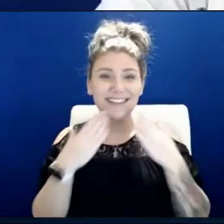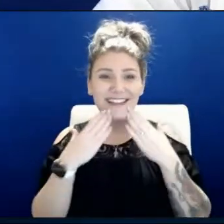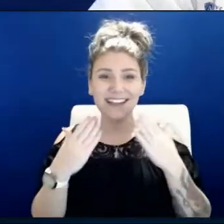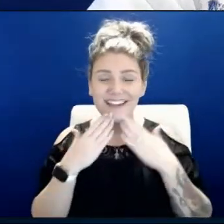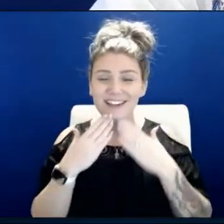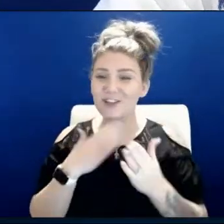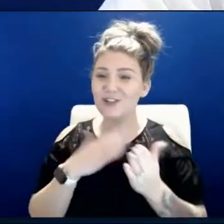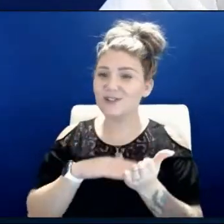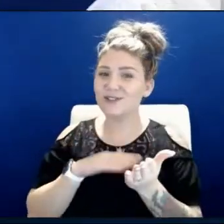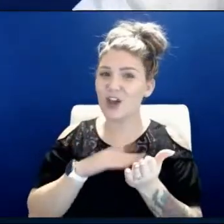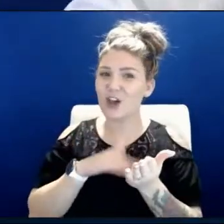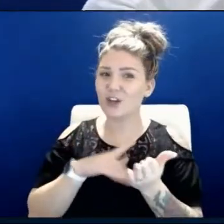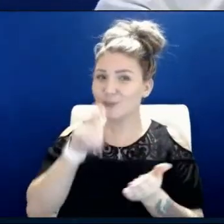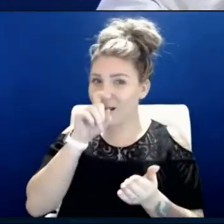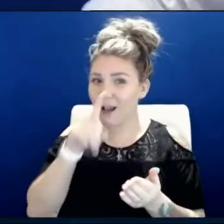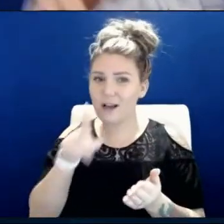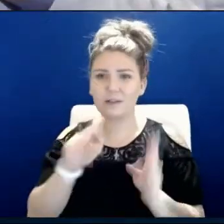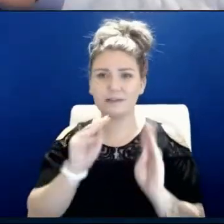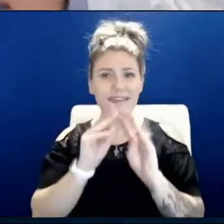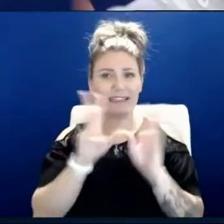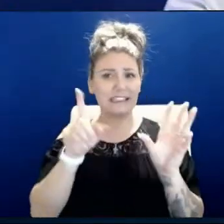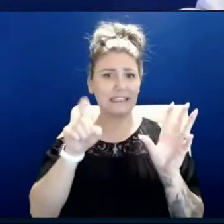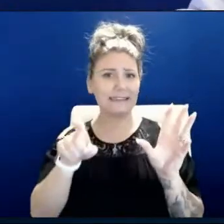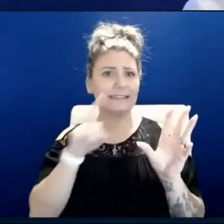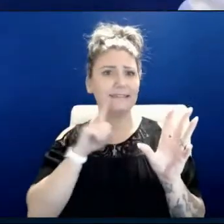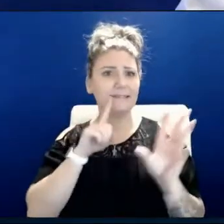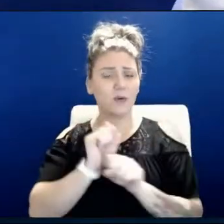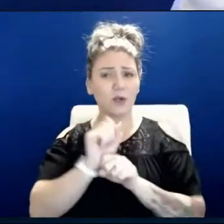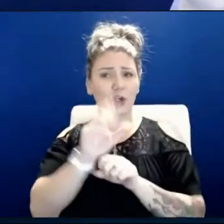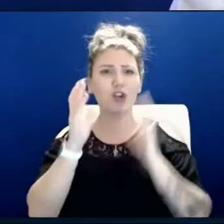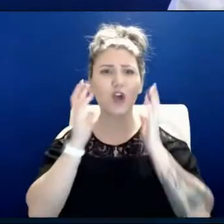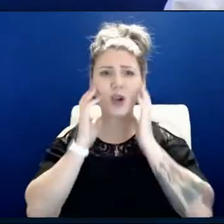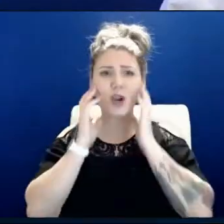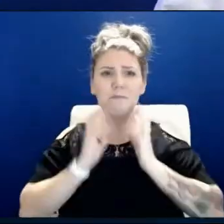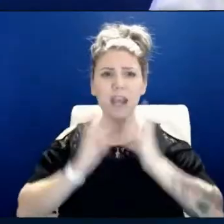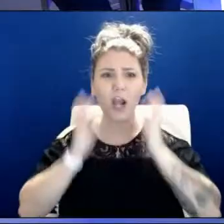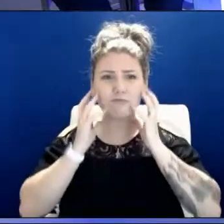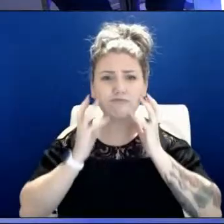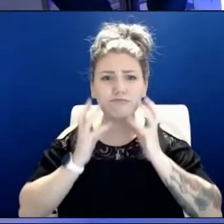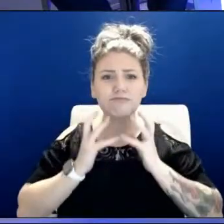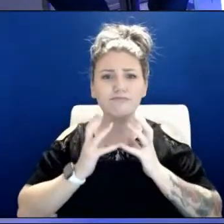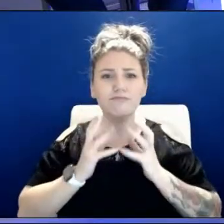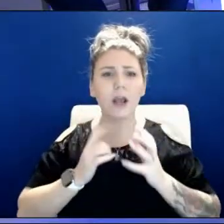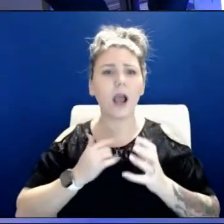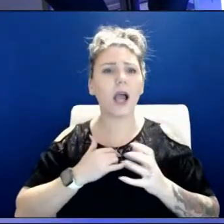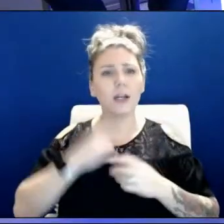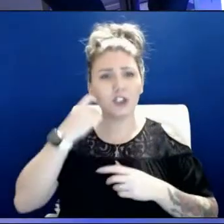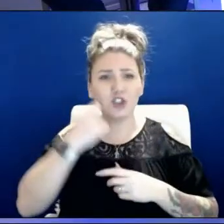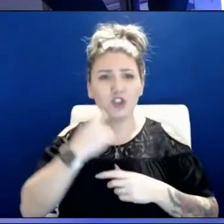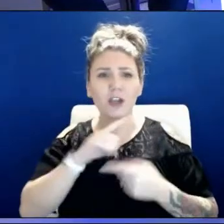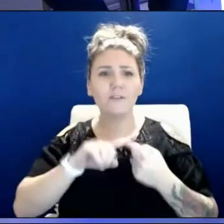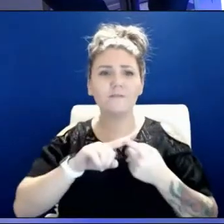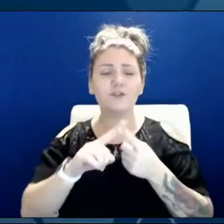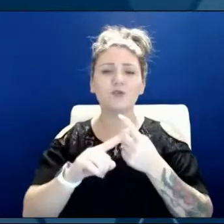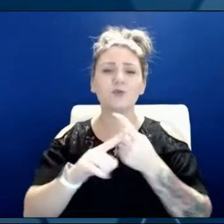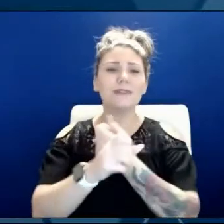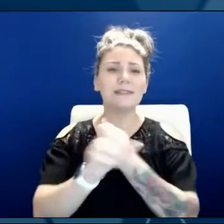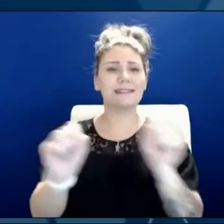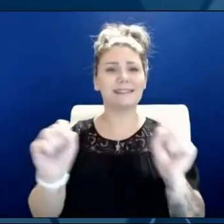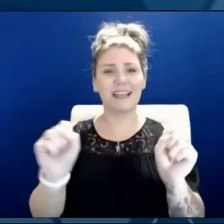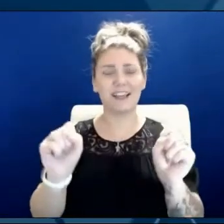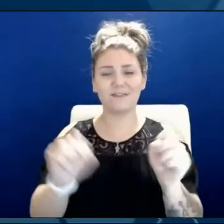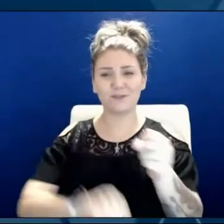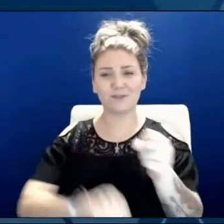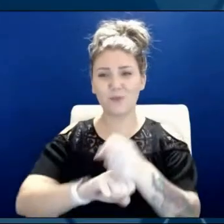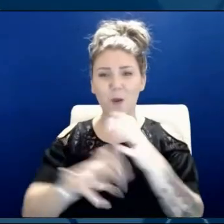you clearly need to work on your beard growth, because the rest of us will have one. I'm doing Shave to Save to support the American Cancer Society, but